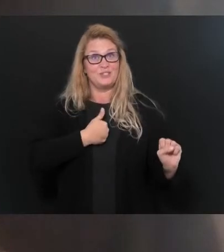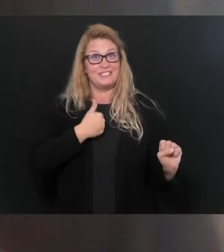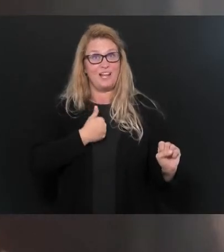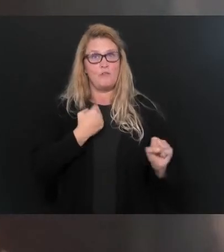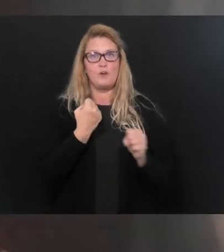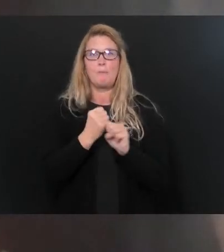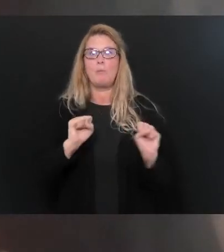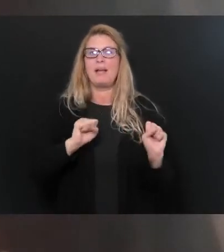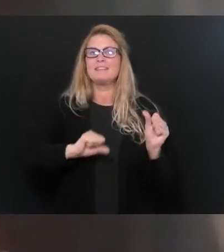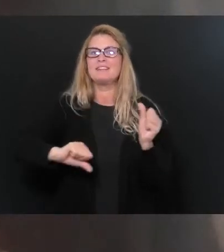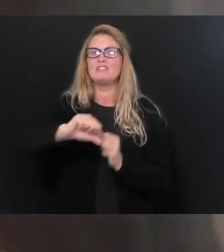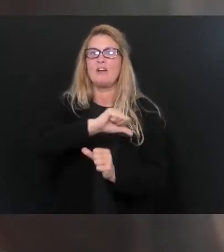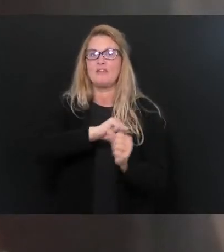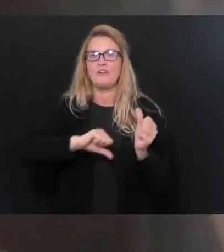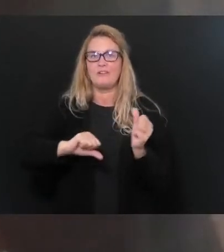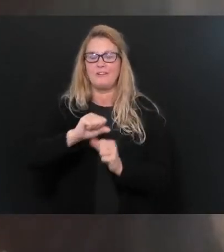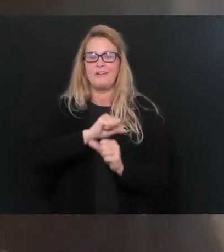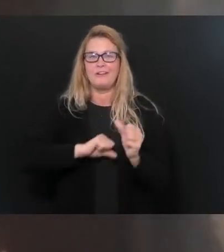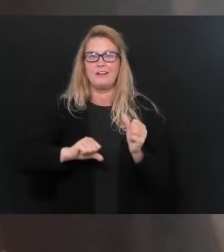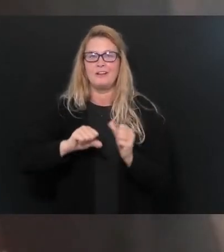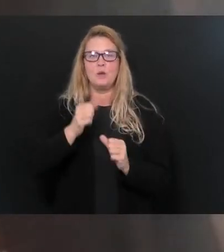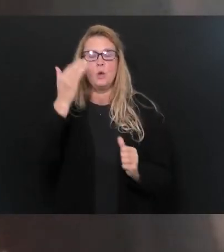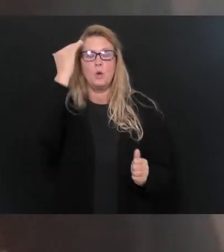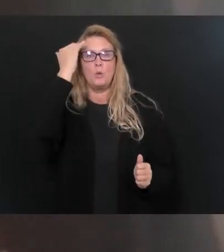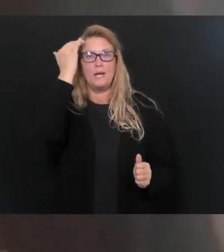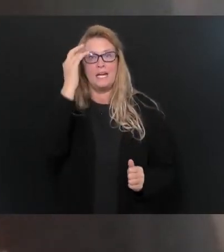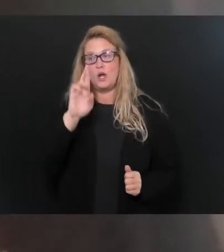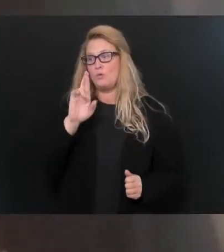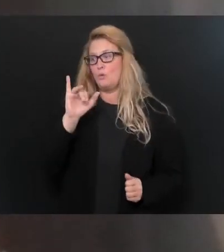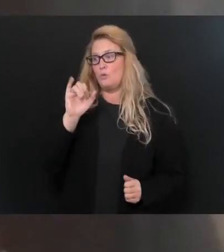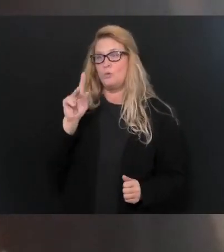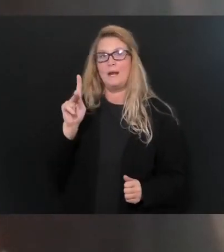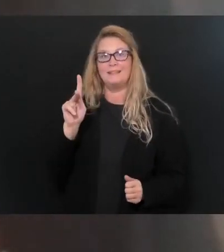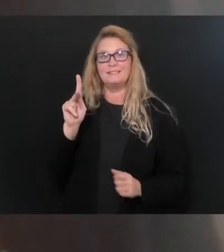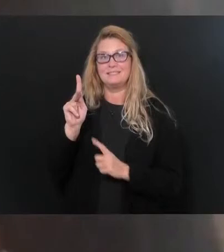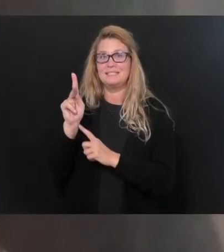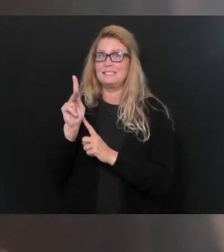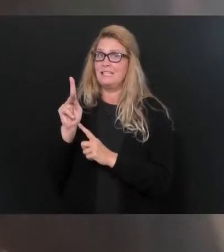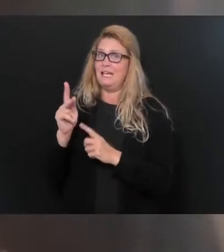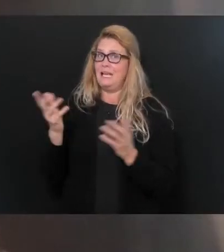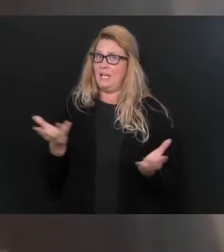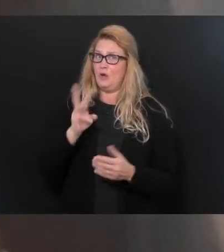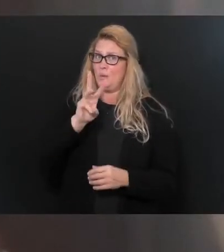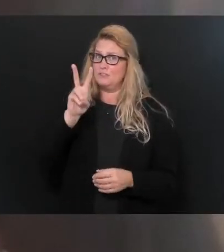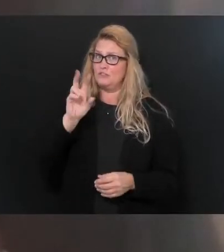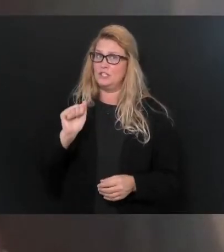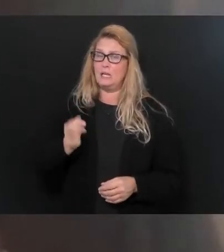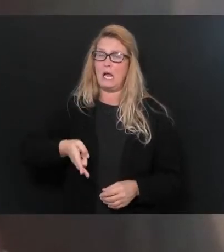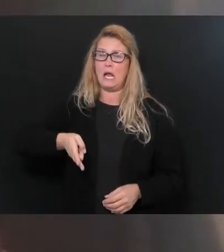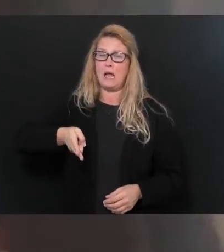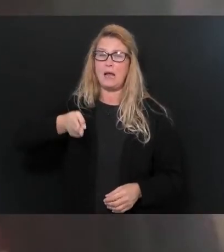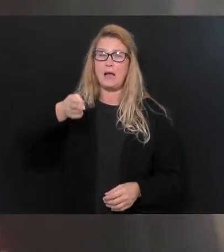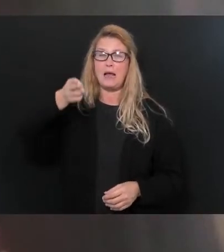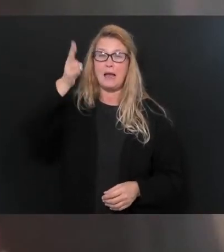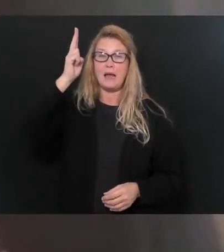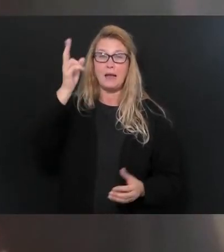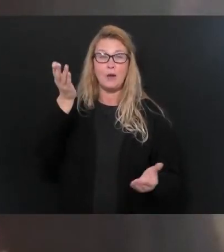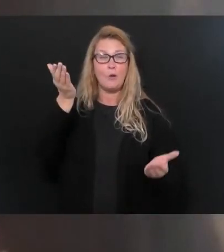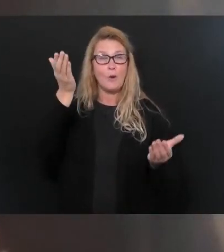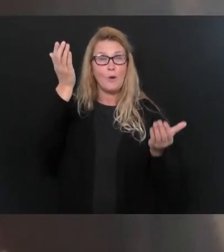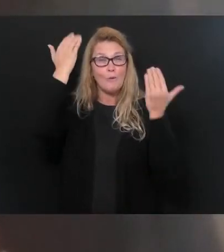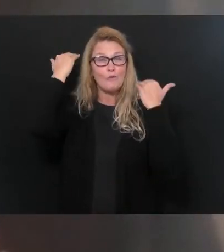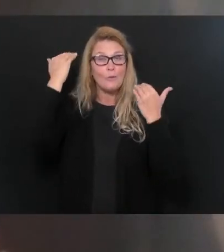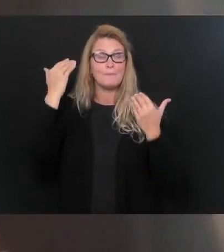other. Because as we know, the risk to us in West Virginia is overwhelming some of our healthcare